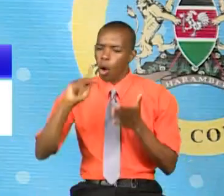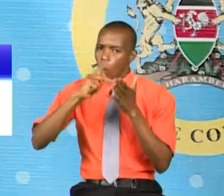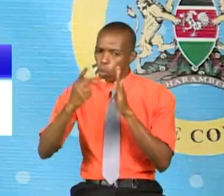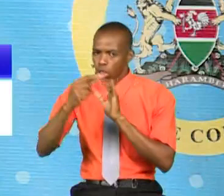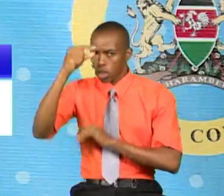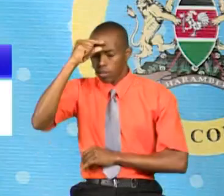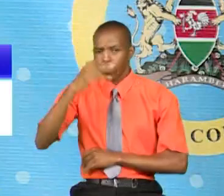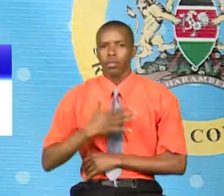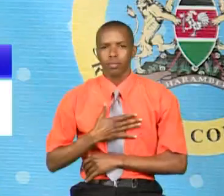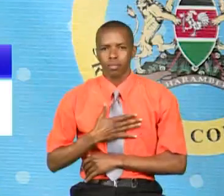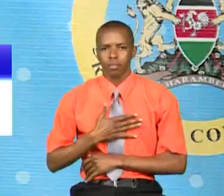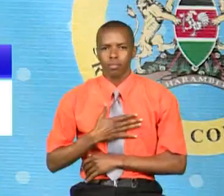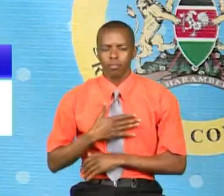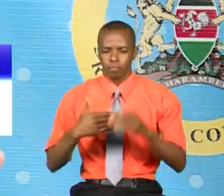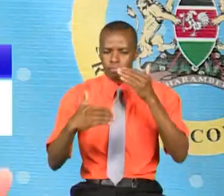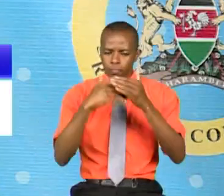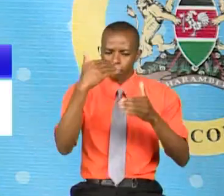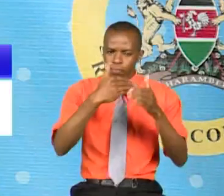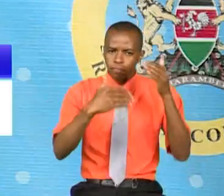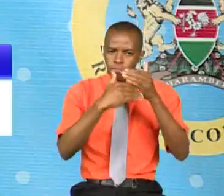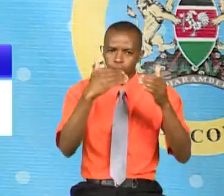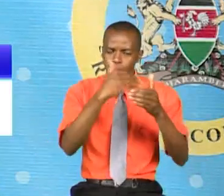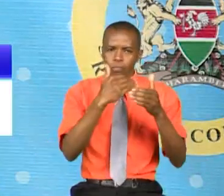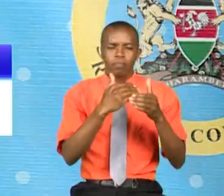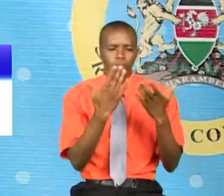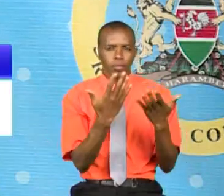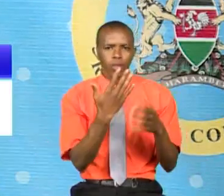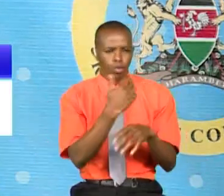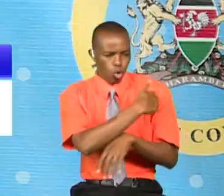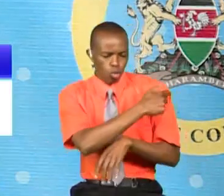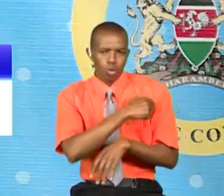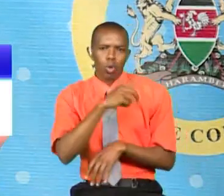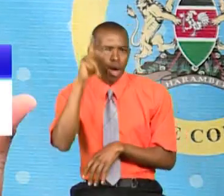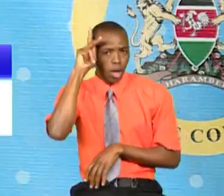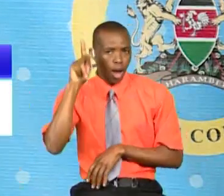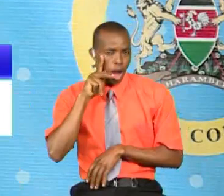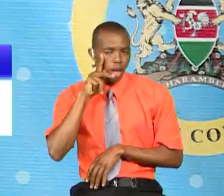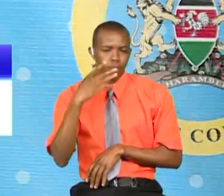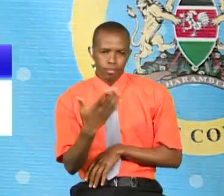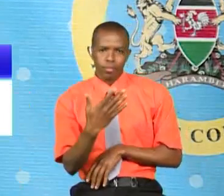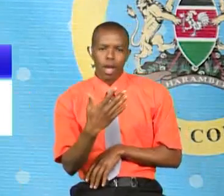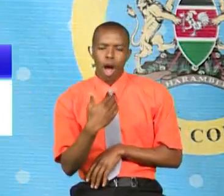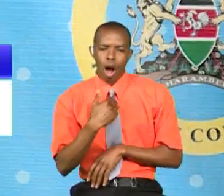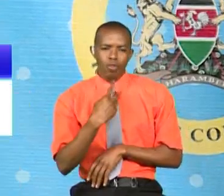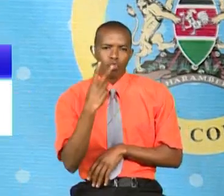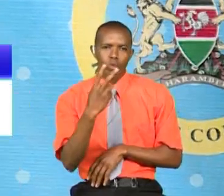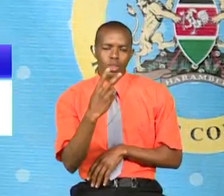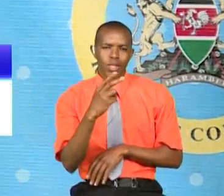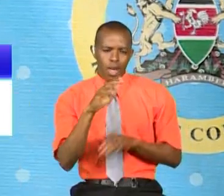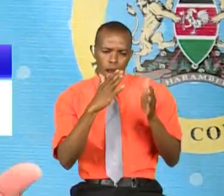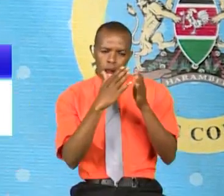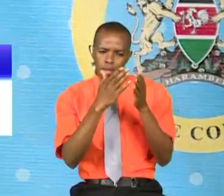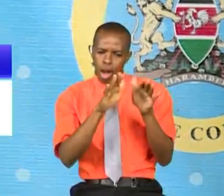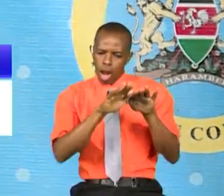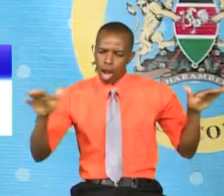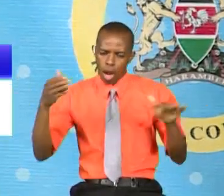government has to build an ultra-modern facility at Karen. We have already reserved 200 acres of land in that place.